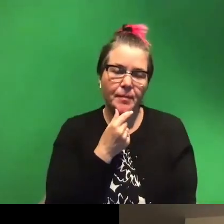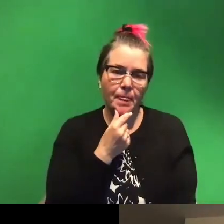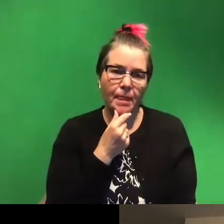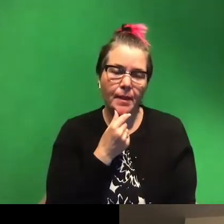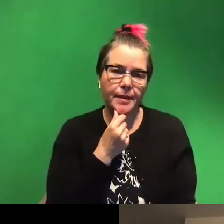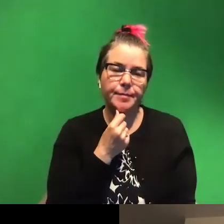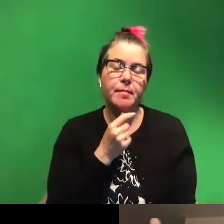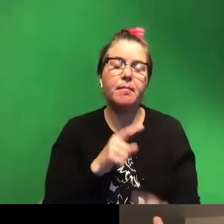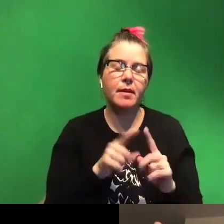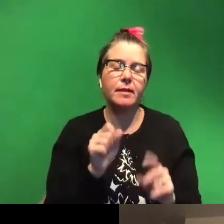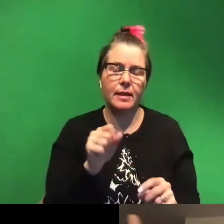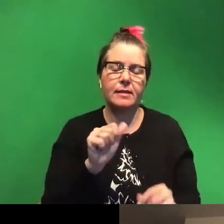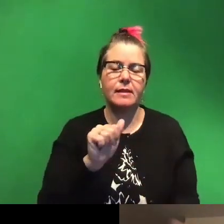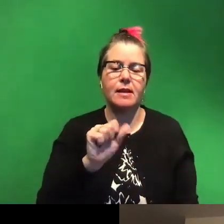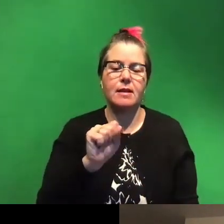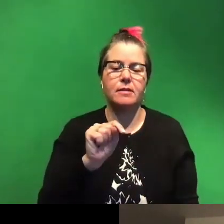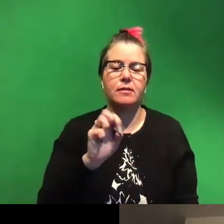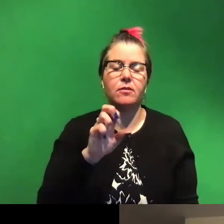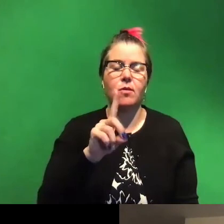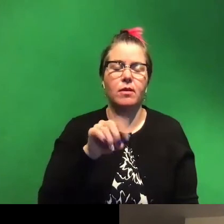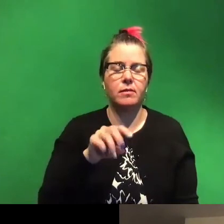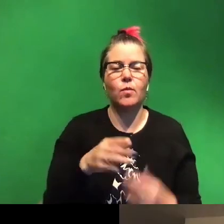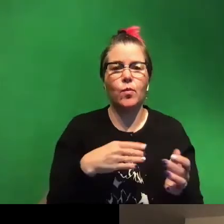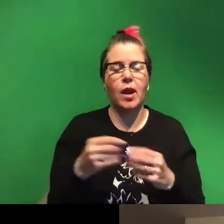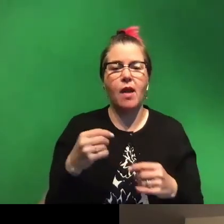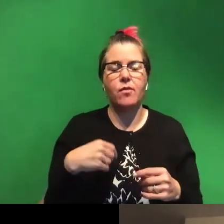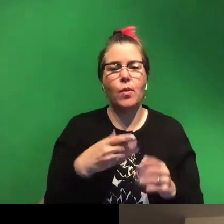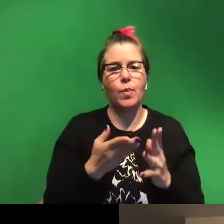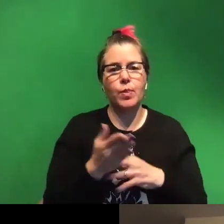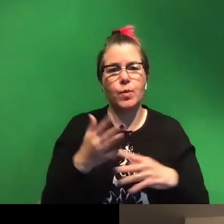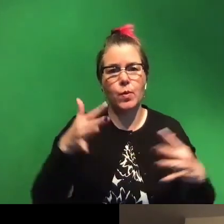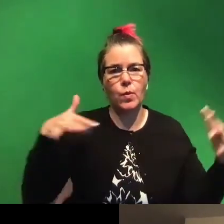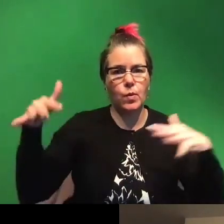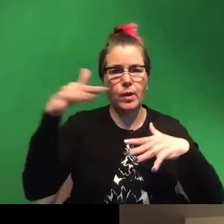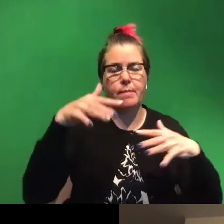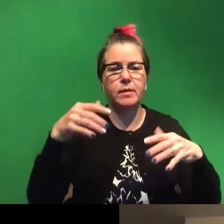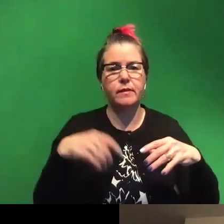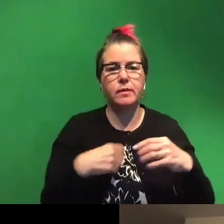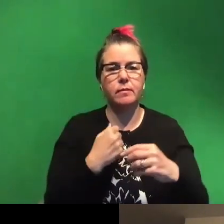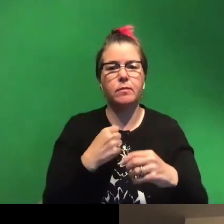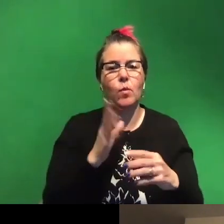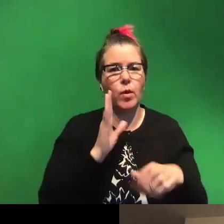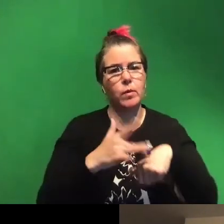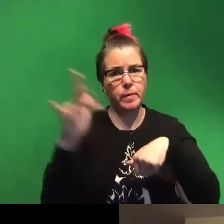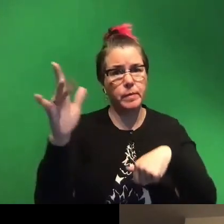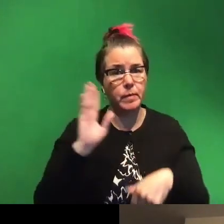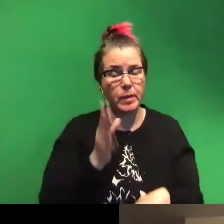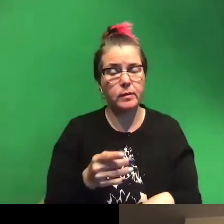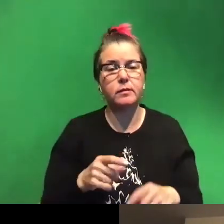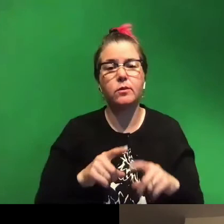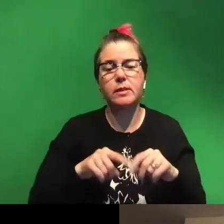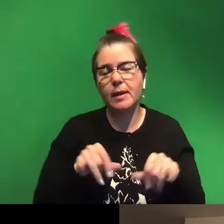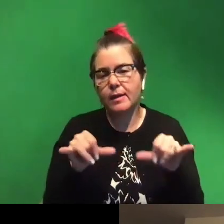But yes, whenever an asteroid comes through the atmosphere, it will shine. And depending on the size